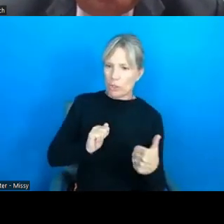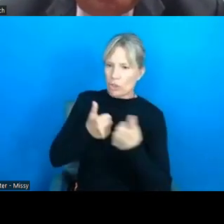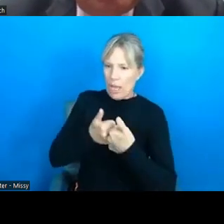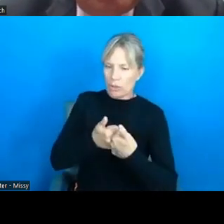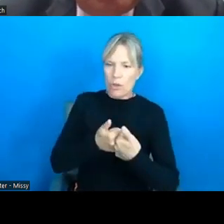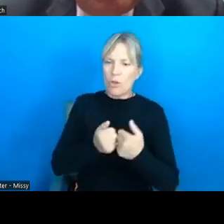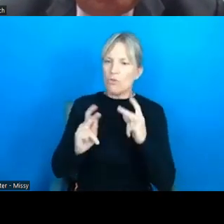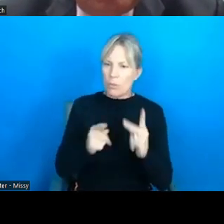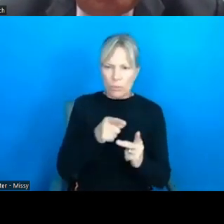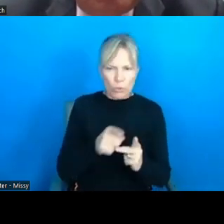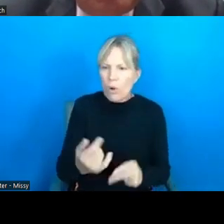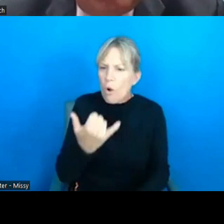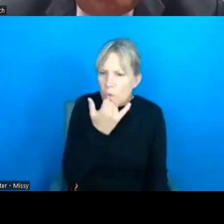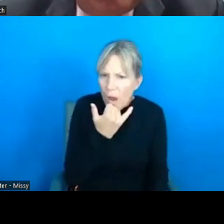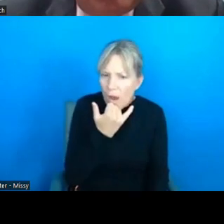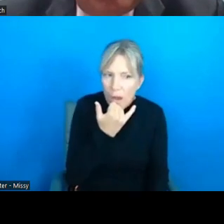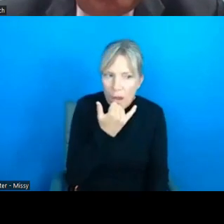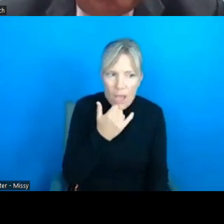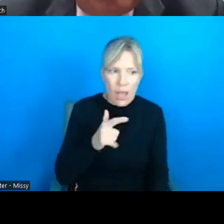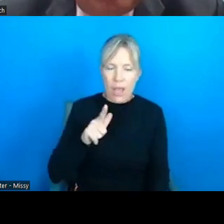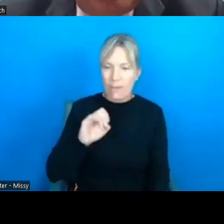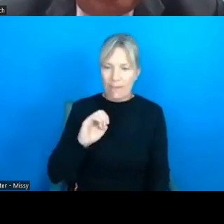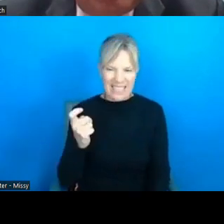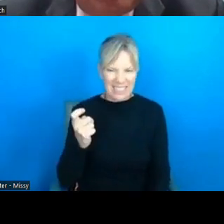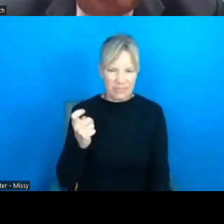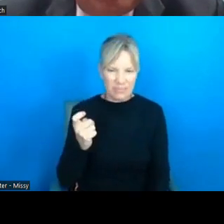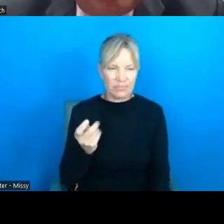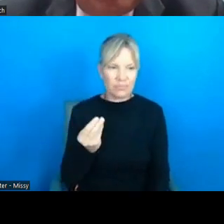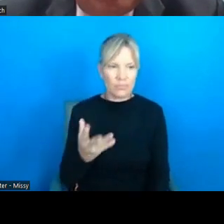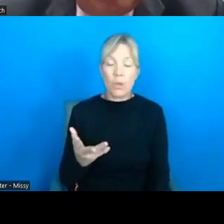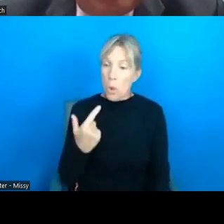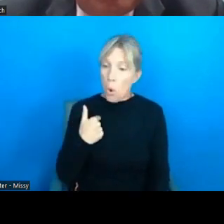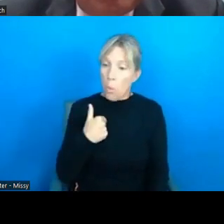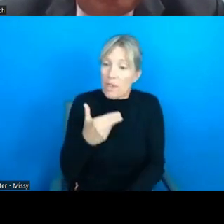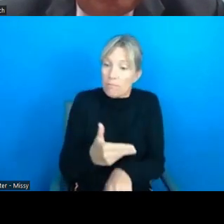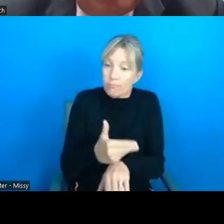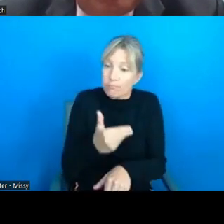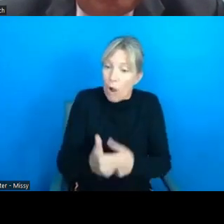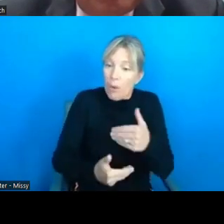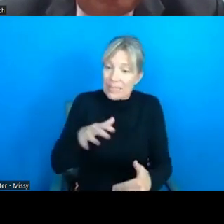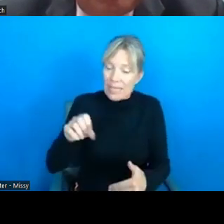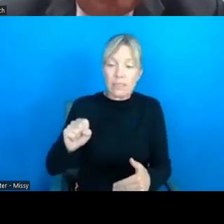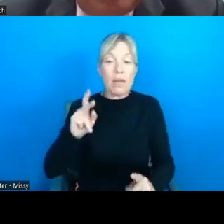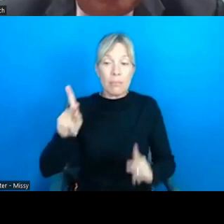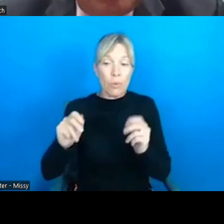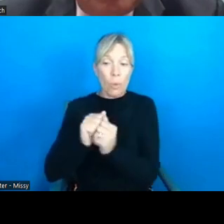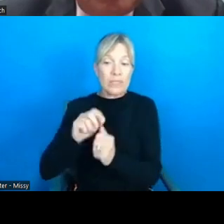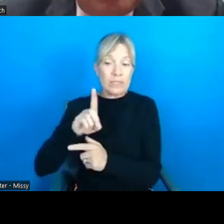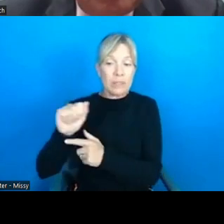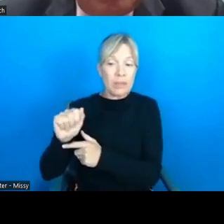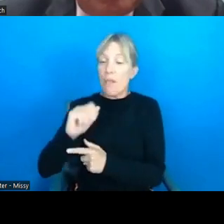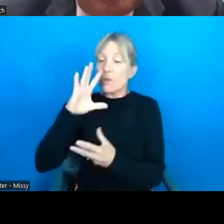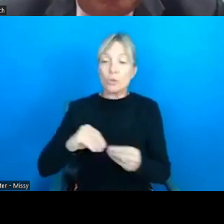people got it wrong. Let me say, we've made progress there, because people with disability, the